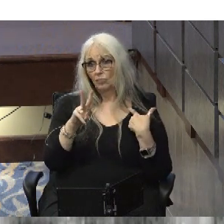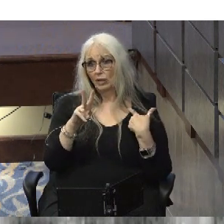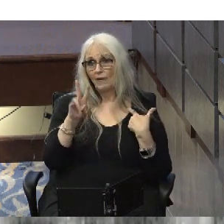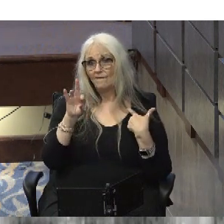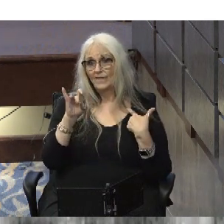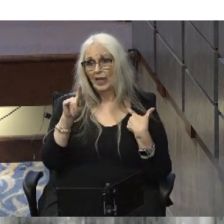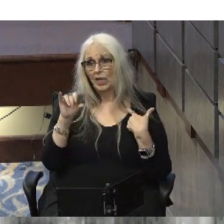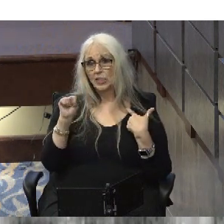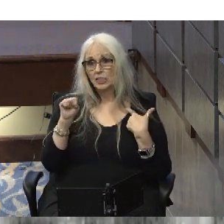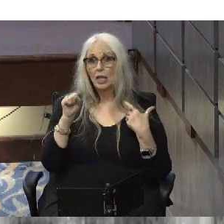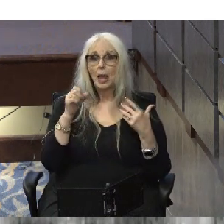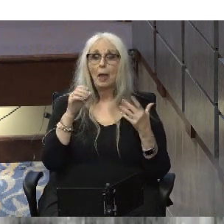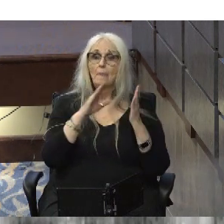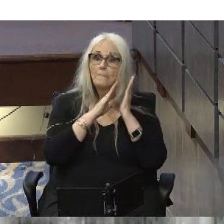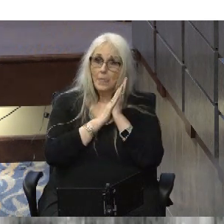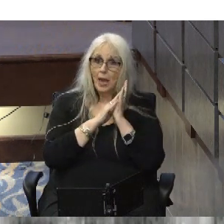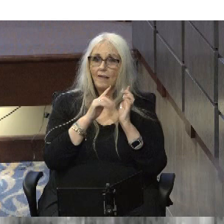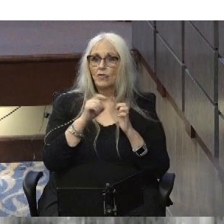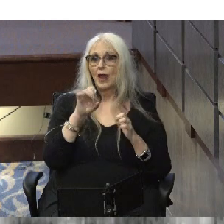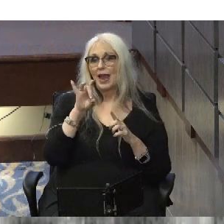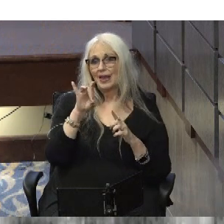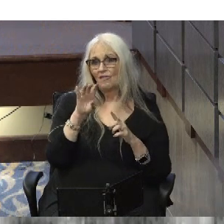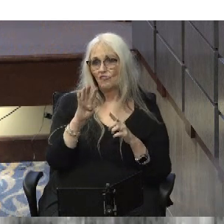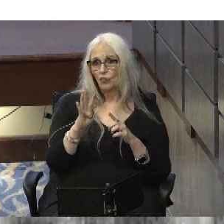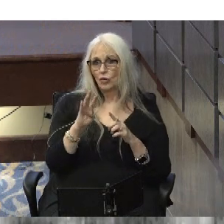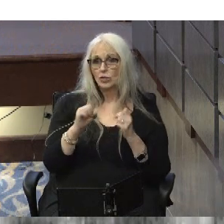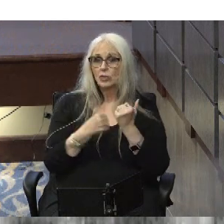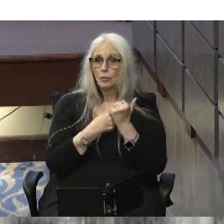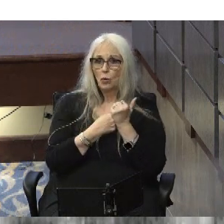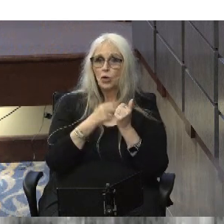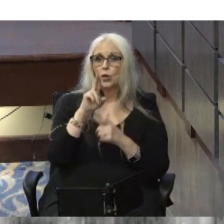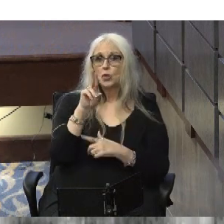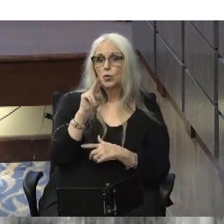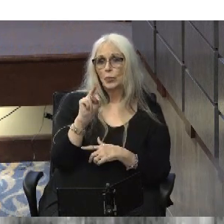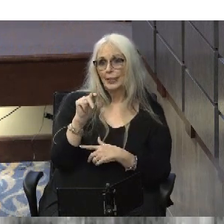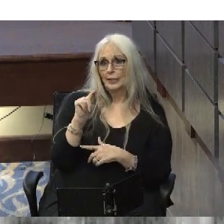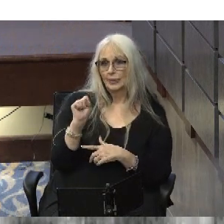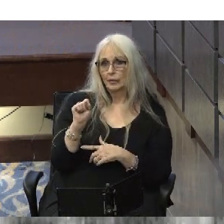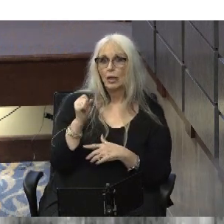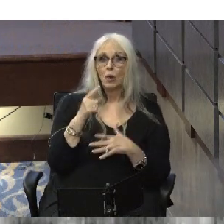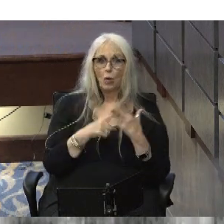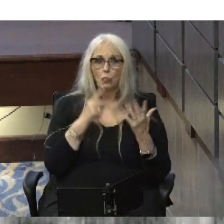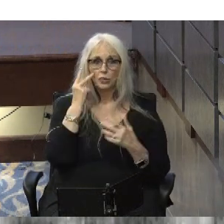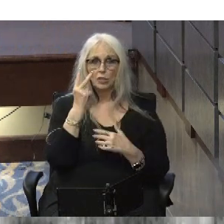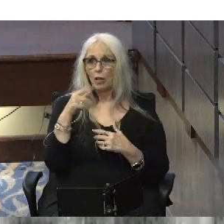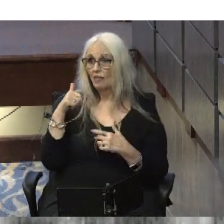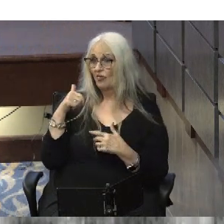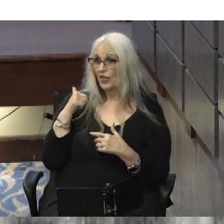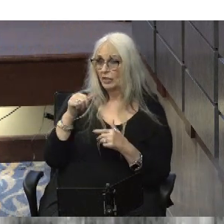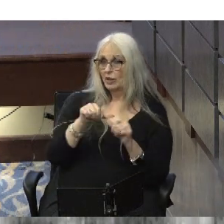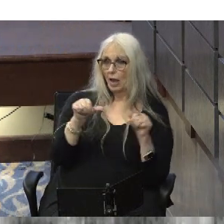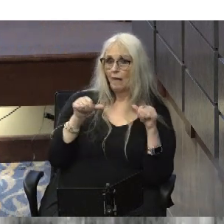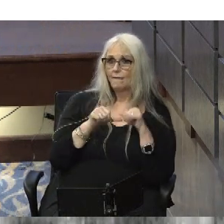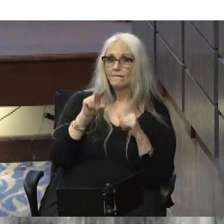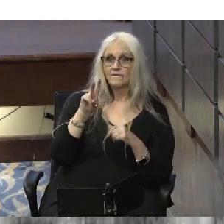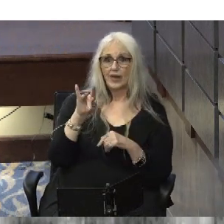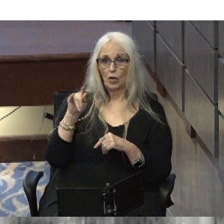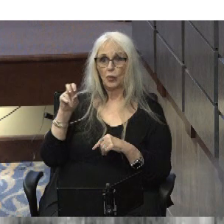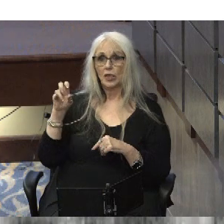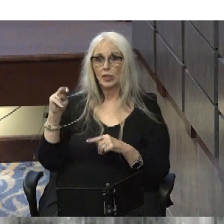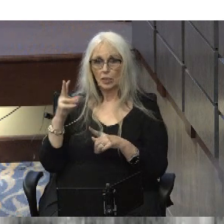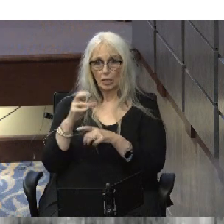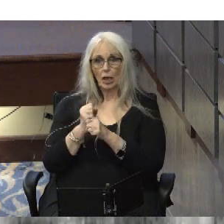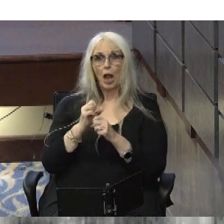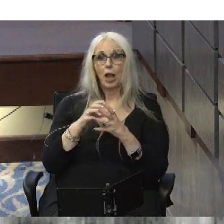veteran beds of the 84 permanent supportive units. So what we saw is that in this particular area, the veterans receive a lot of the